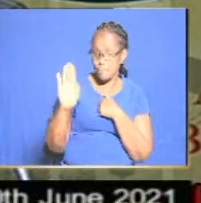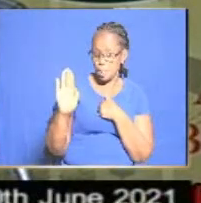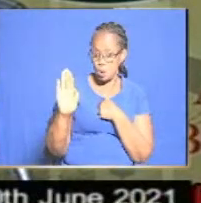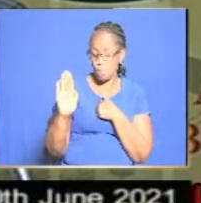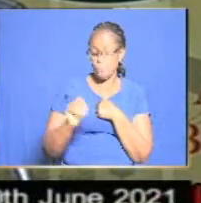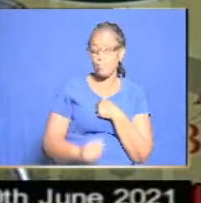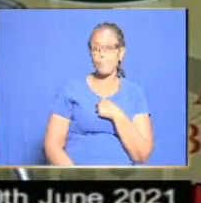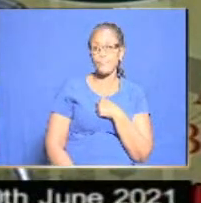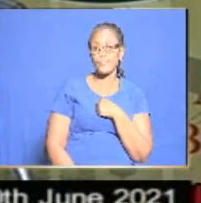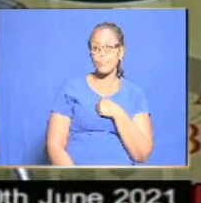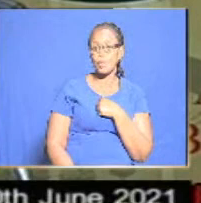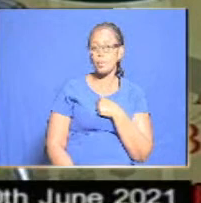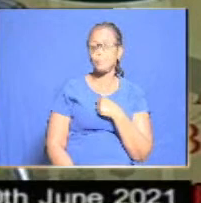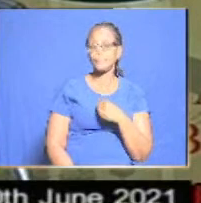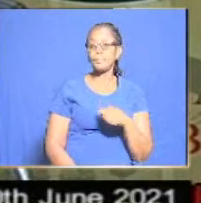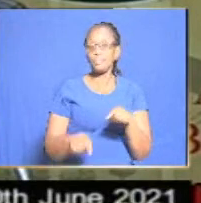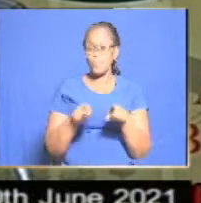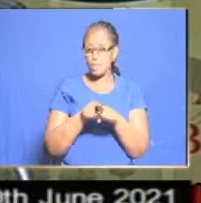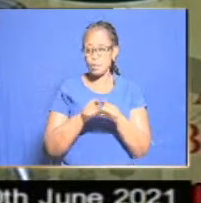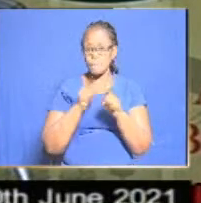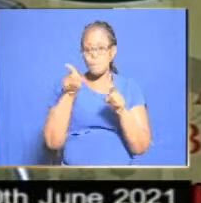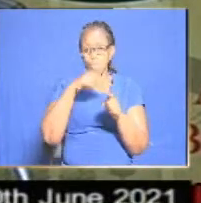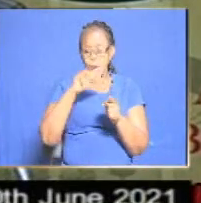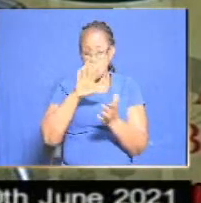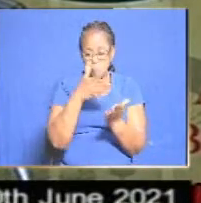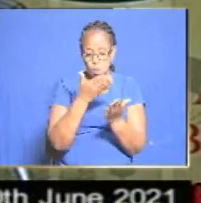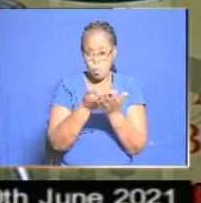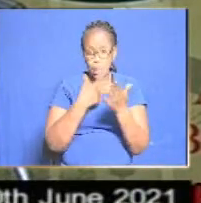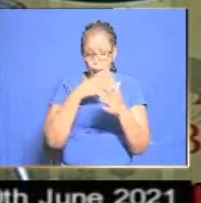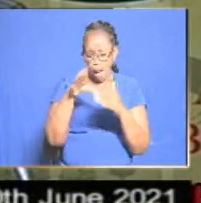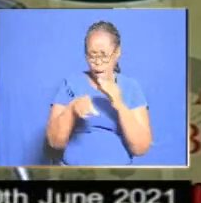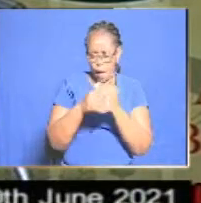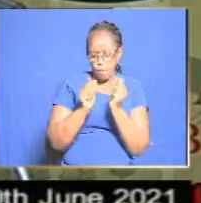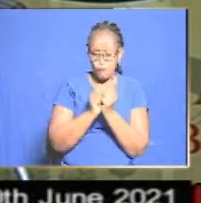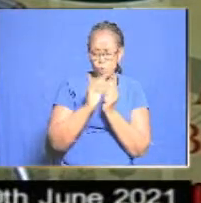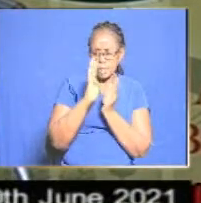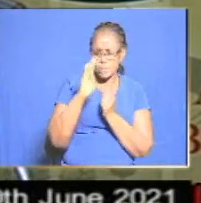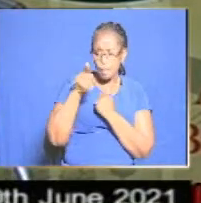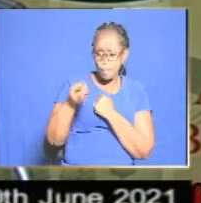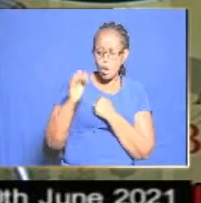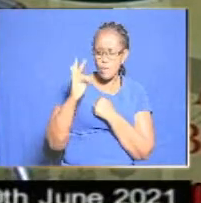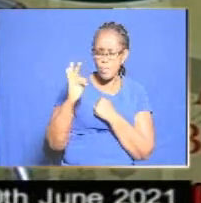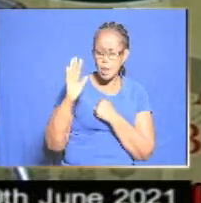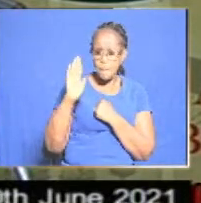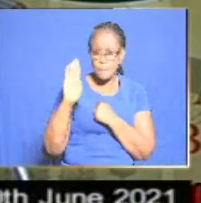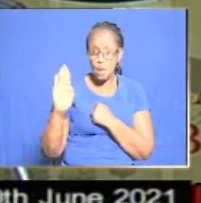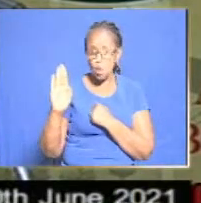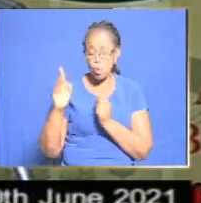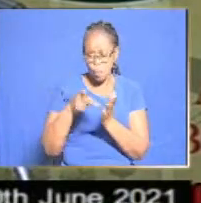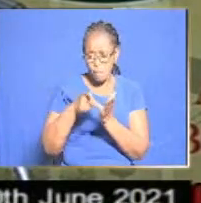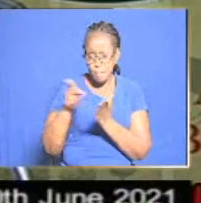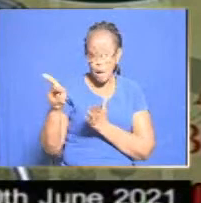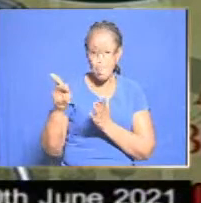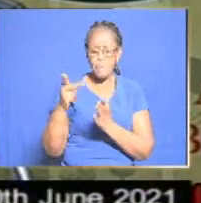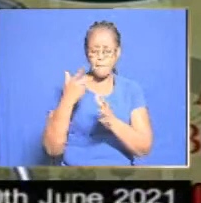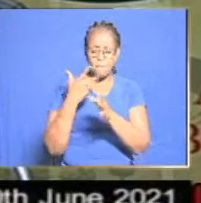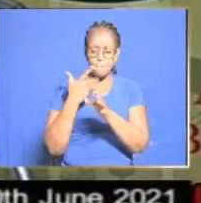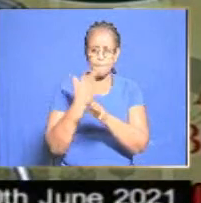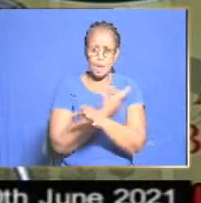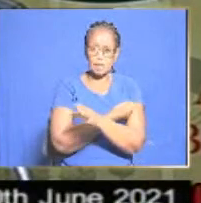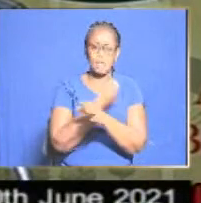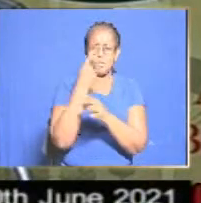billion. Further, Mr. Speaker, we propose an additional ₱14.3 billion for purchase of COVID-19 vaccines and